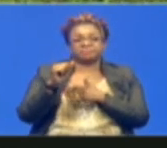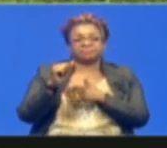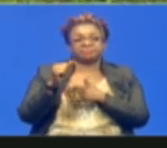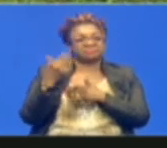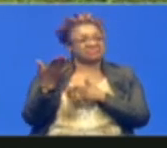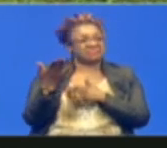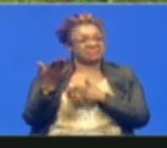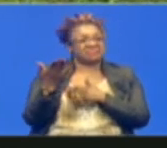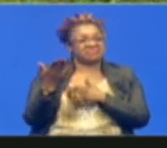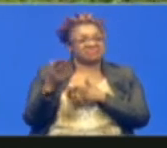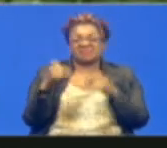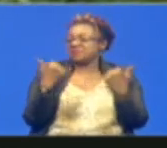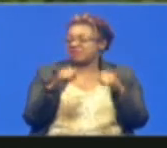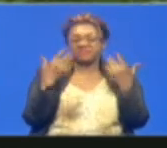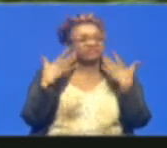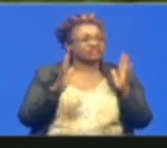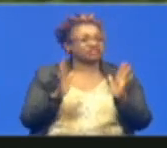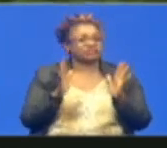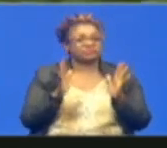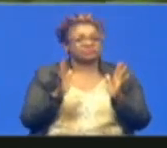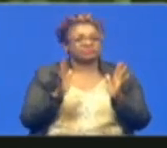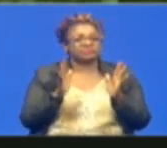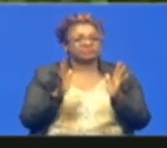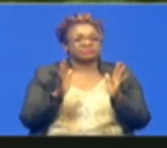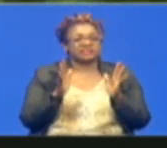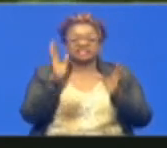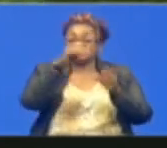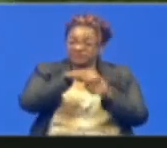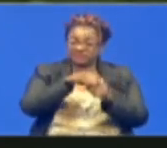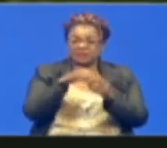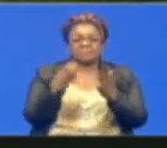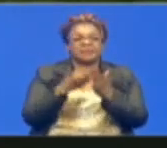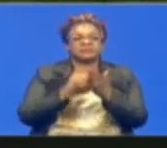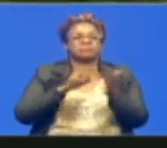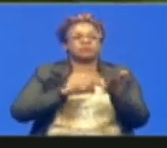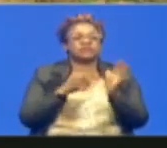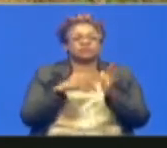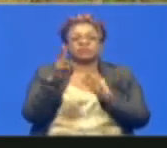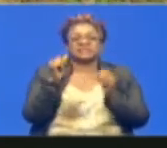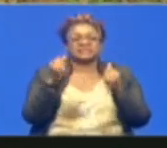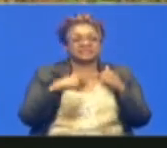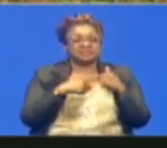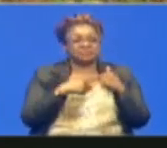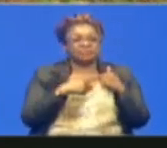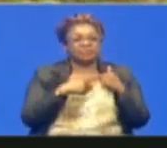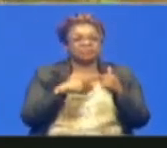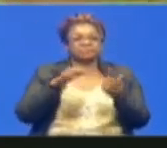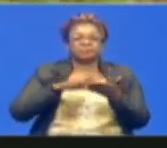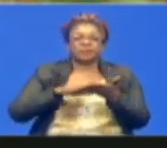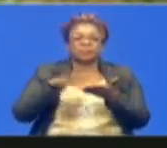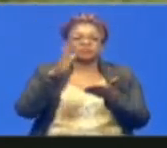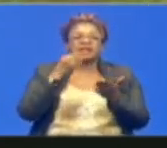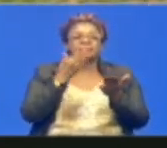never saw the light of day. She put her money in the project back in 2016 and was promised her